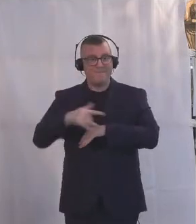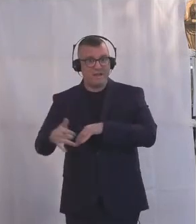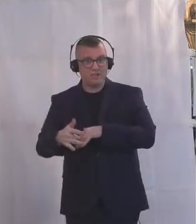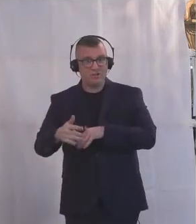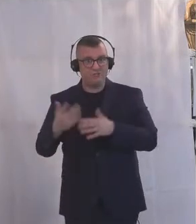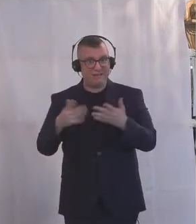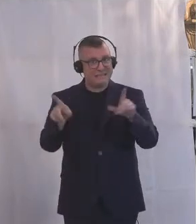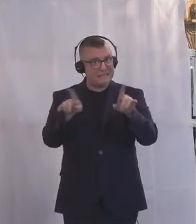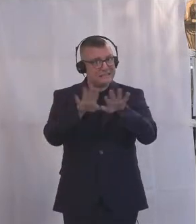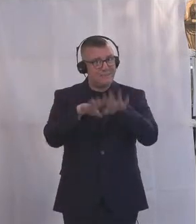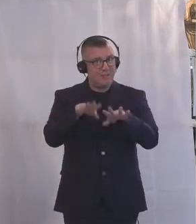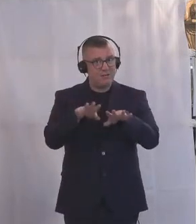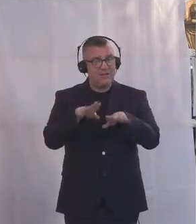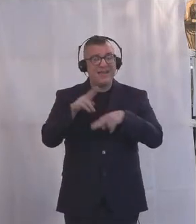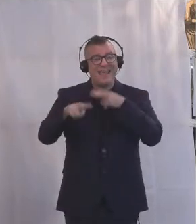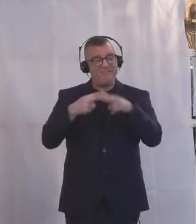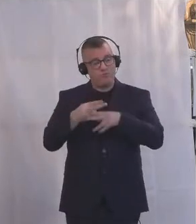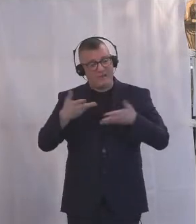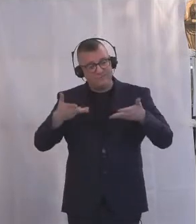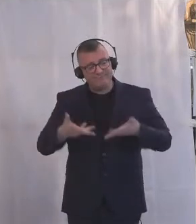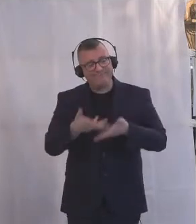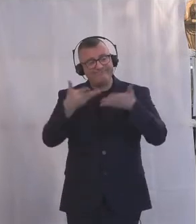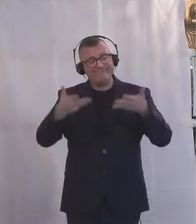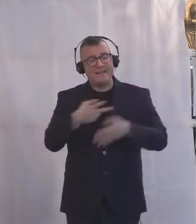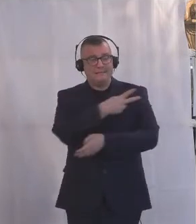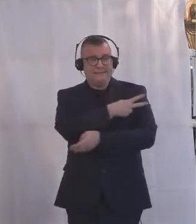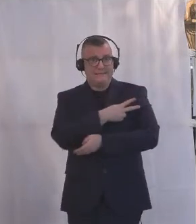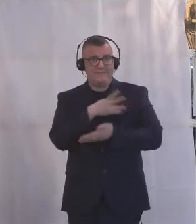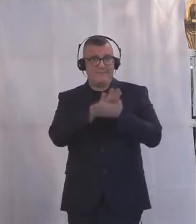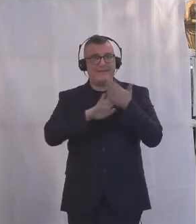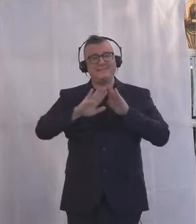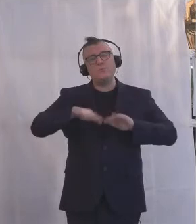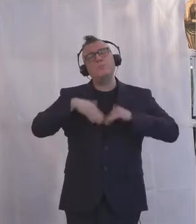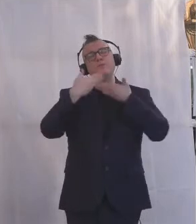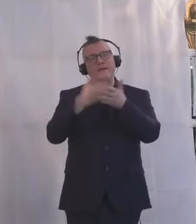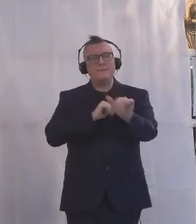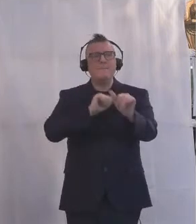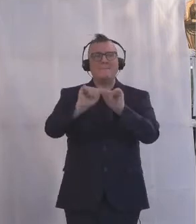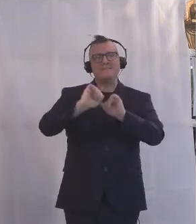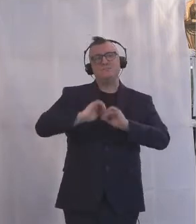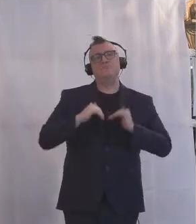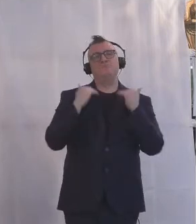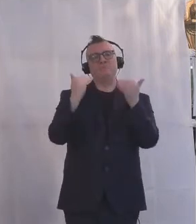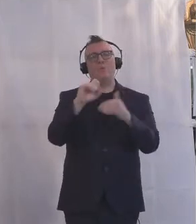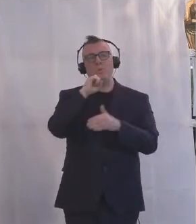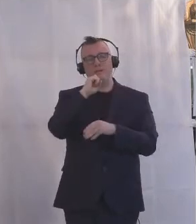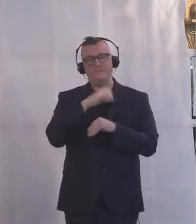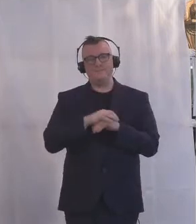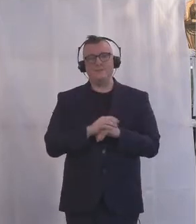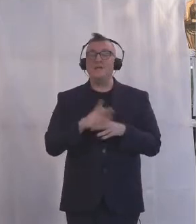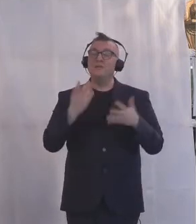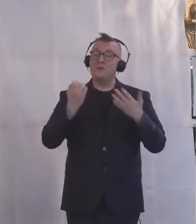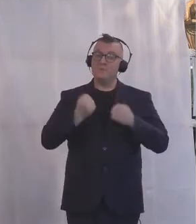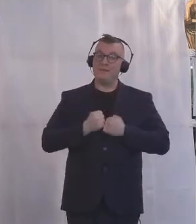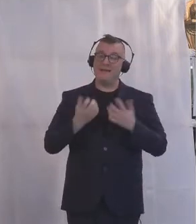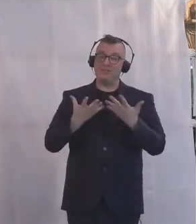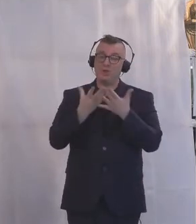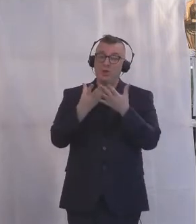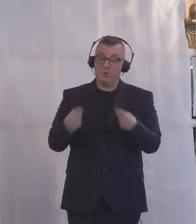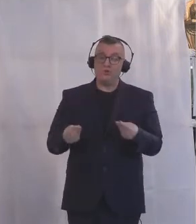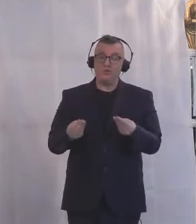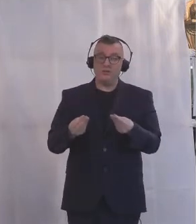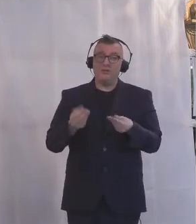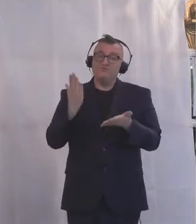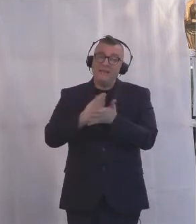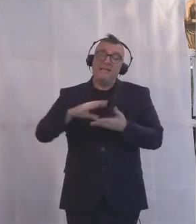will deliver better services. So my innovation, Training for Influence, is a creative solution, because there is no more